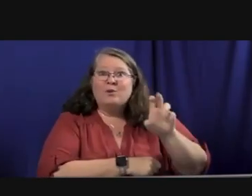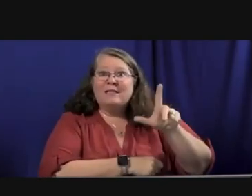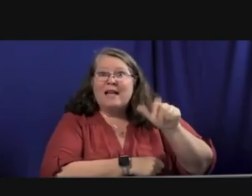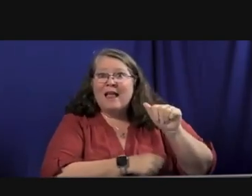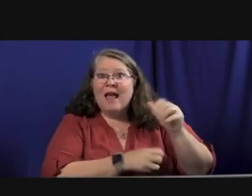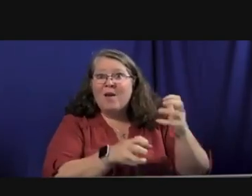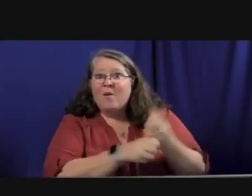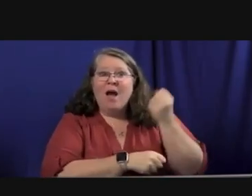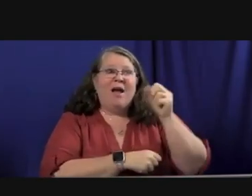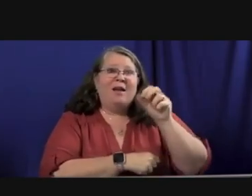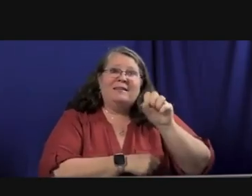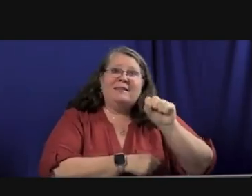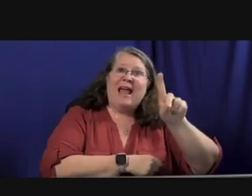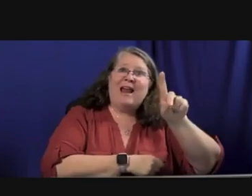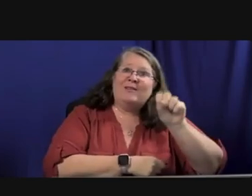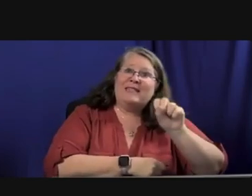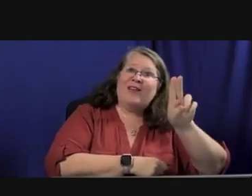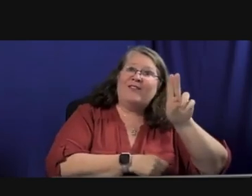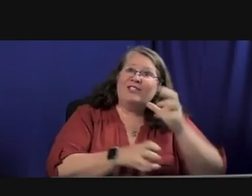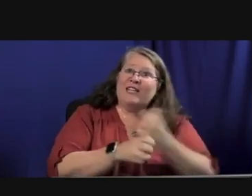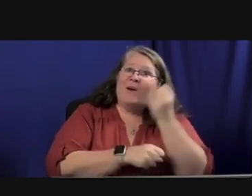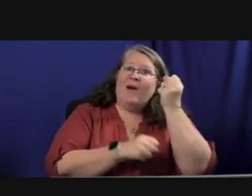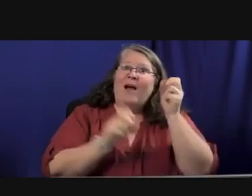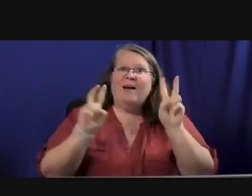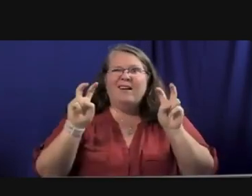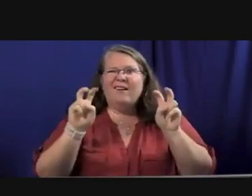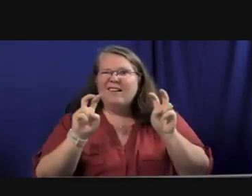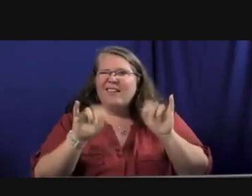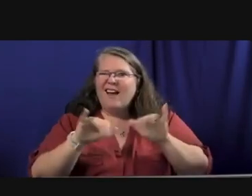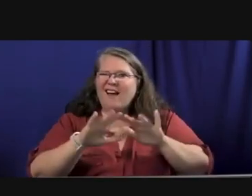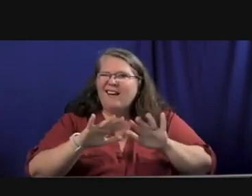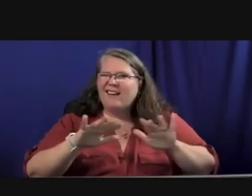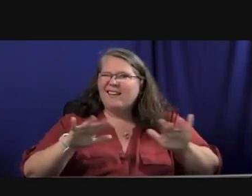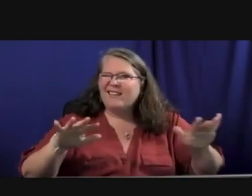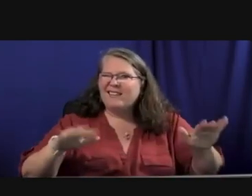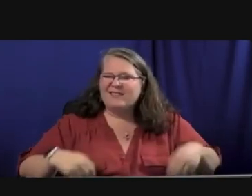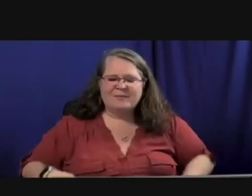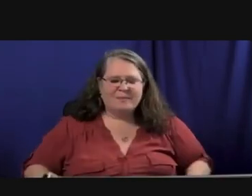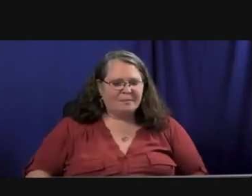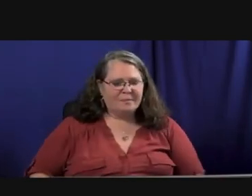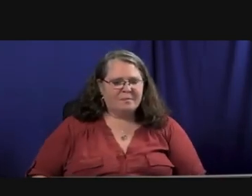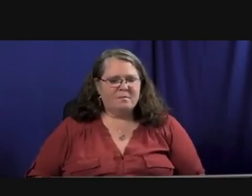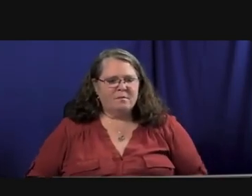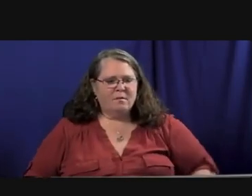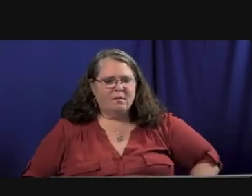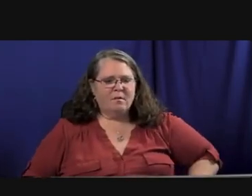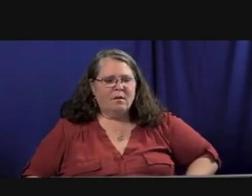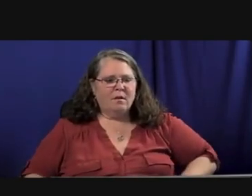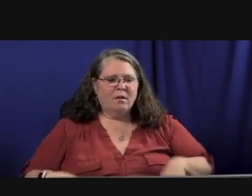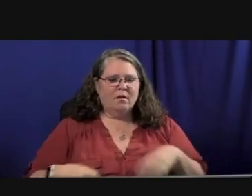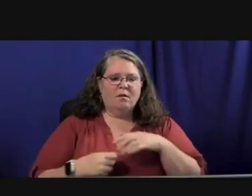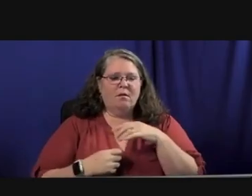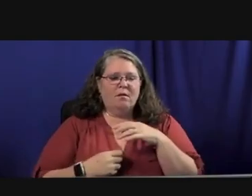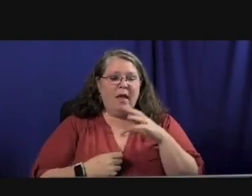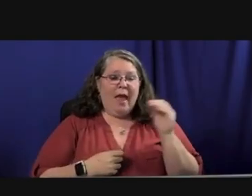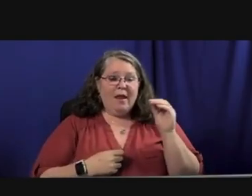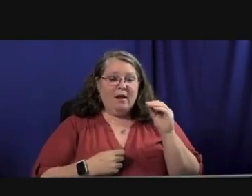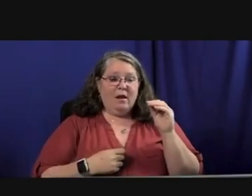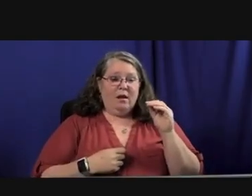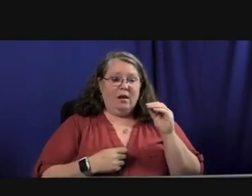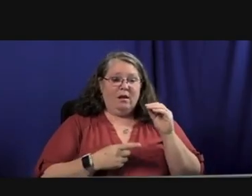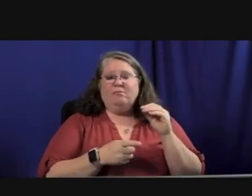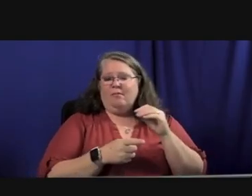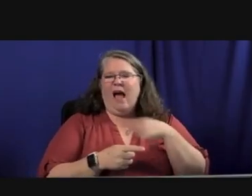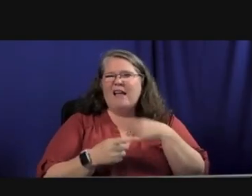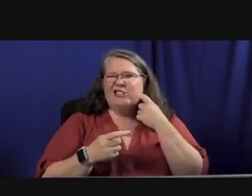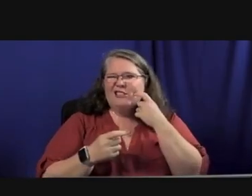active shooters, or maybe there is an award show, different types of things. These things like that are typically